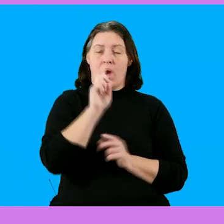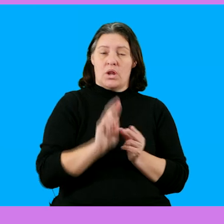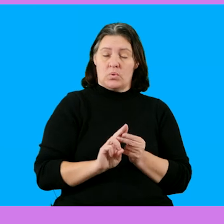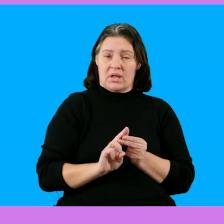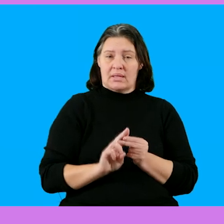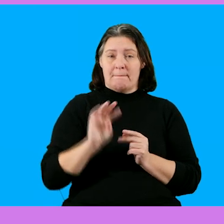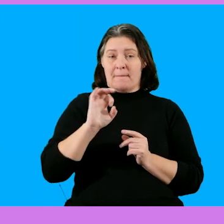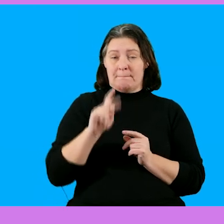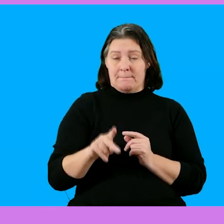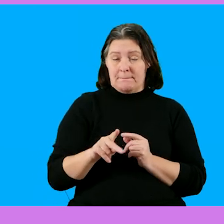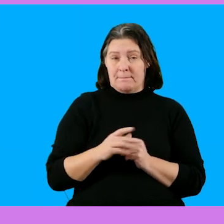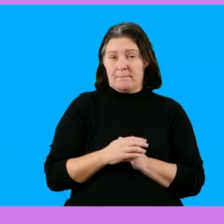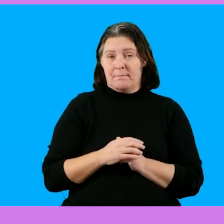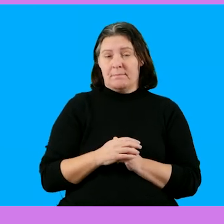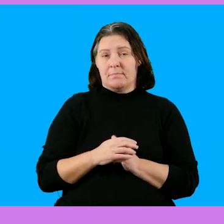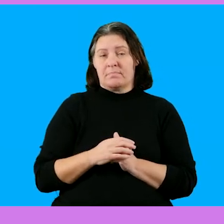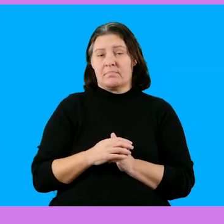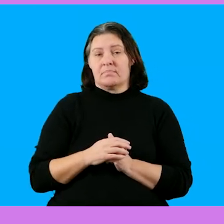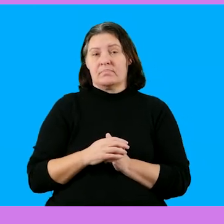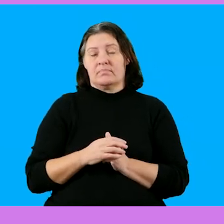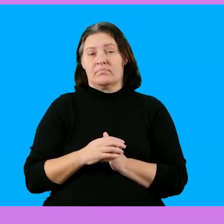unit on the map